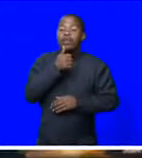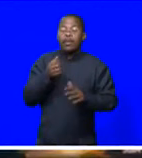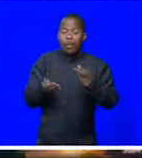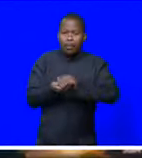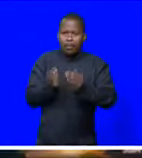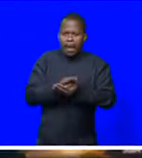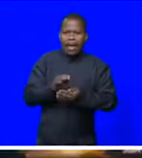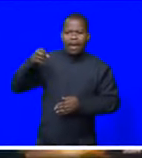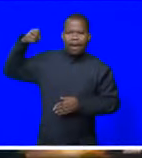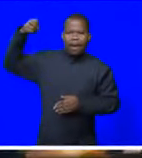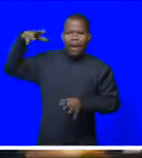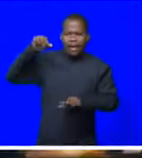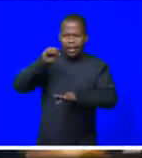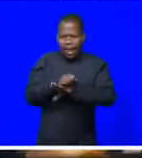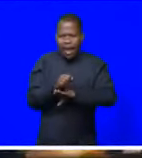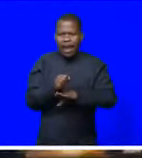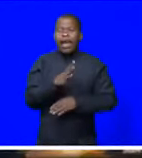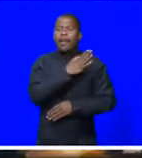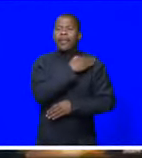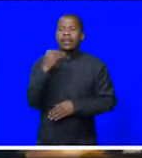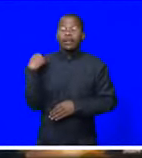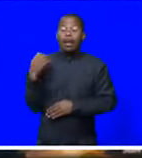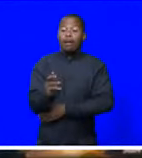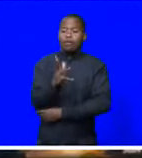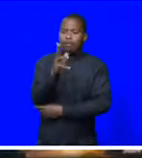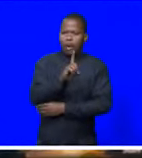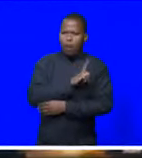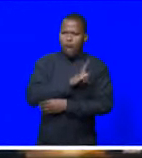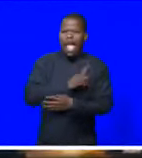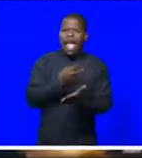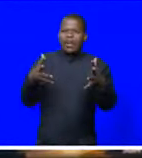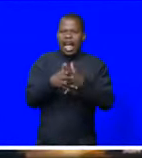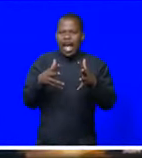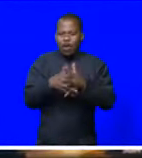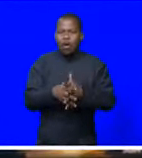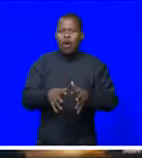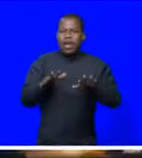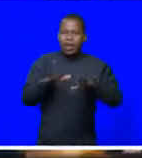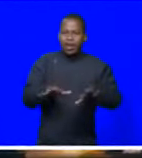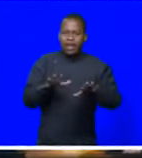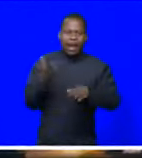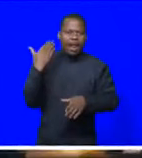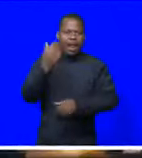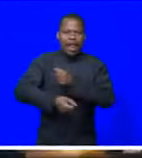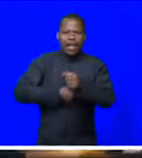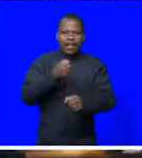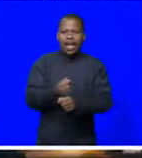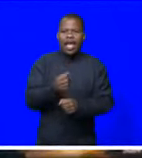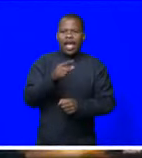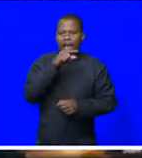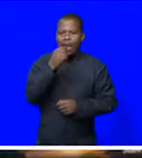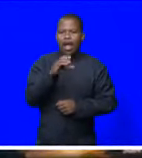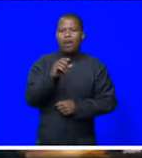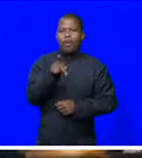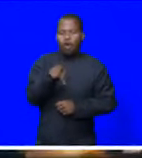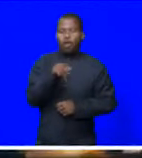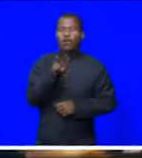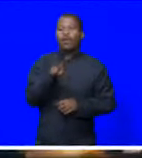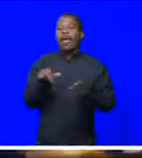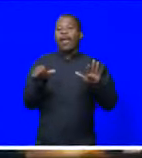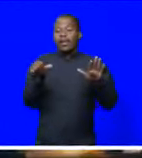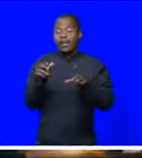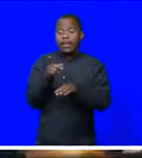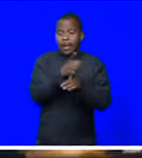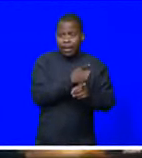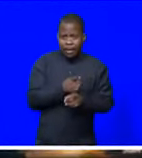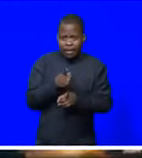Framework Convention on Climate Change at the COP26 meeting in the Kingdom last year. The minister was speaking at the Hilton Garden